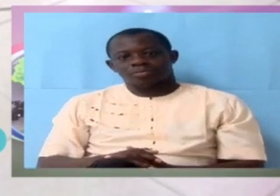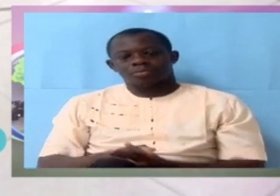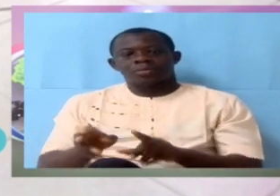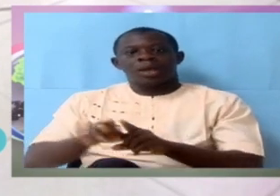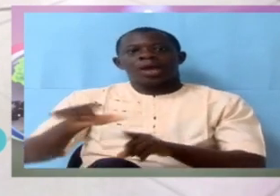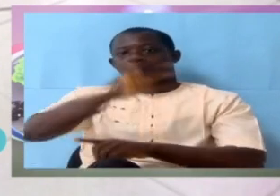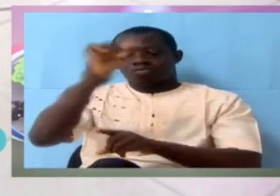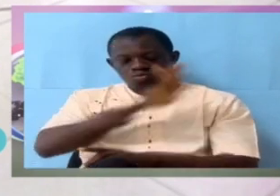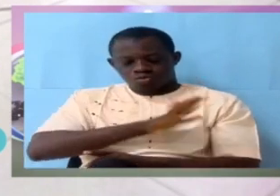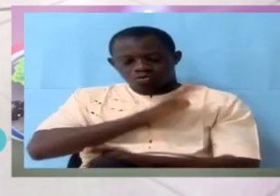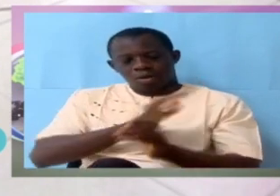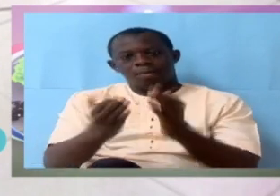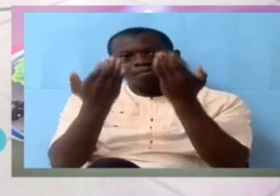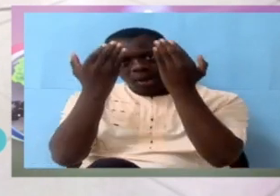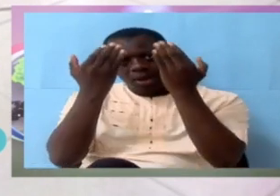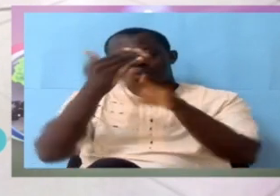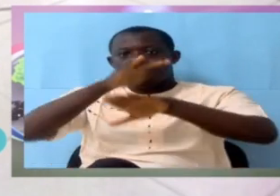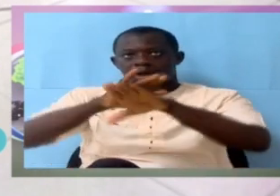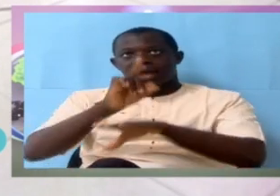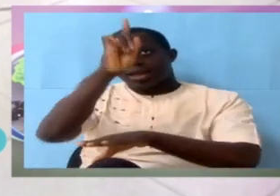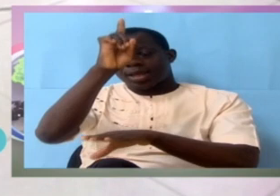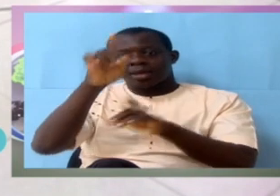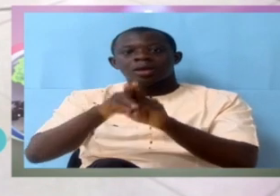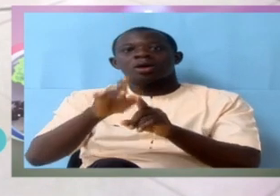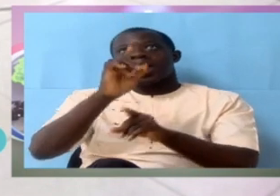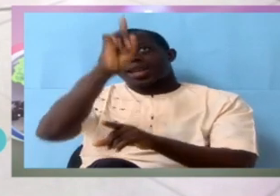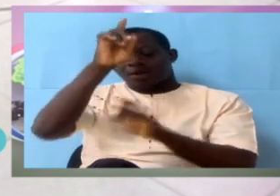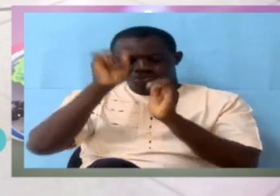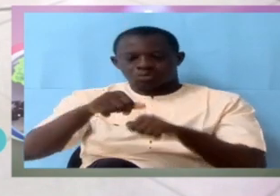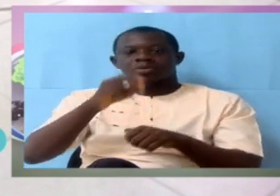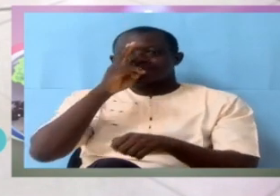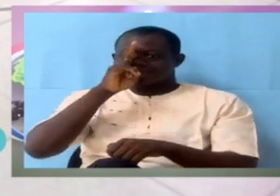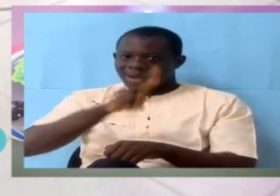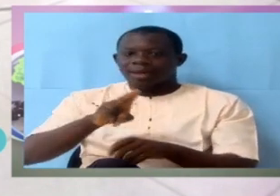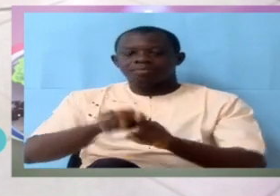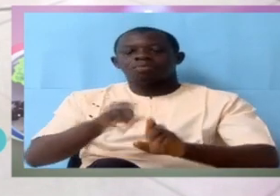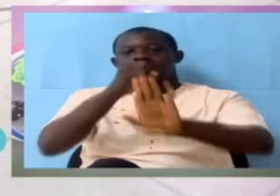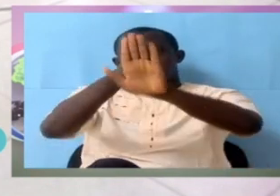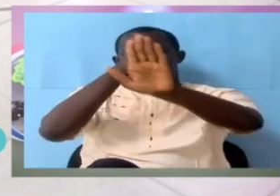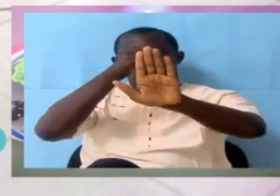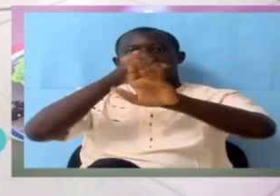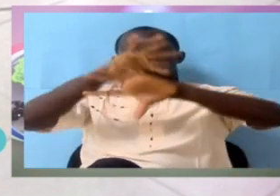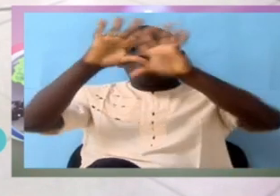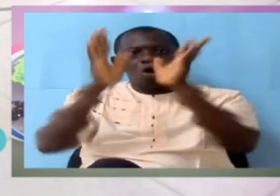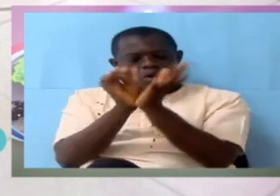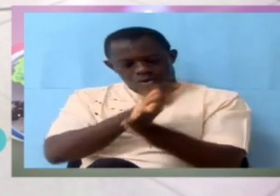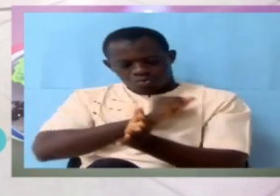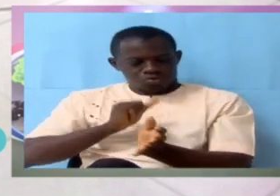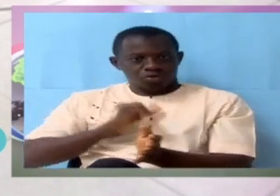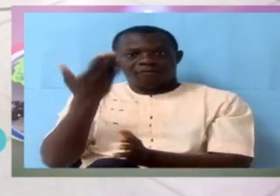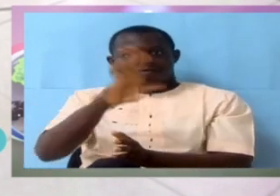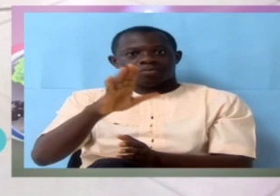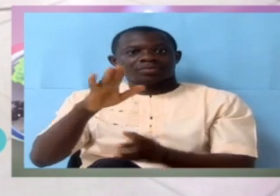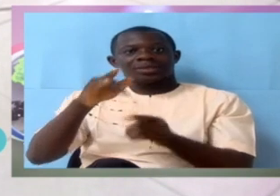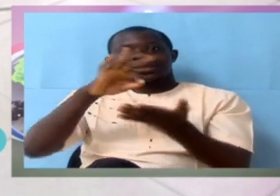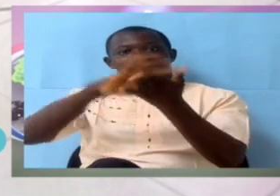And I'm also praying to Allah so that the Almighty Allah will prevent all of us from contacting